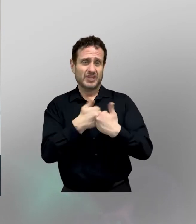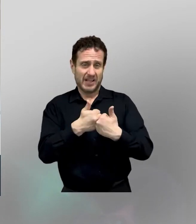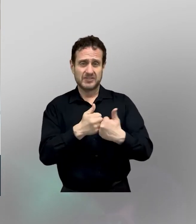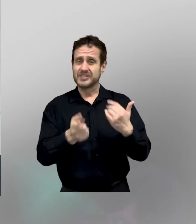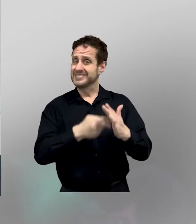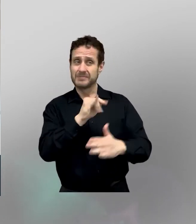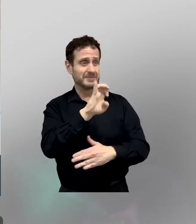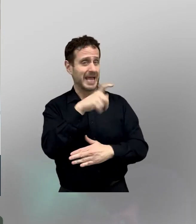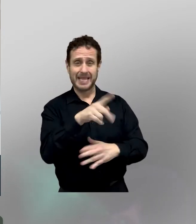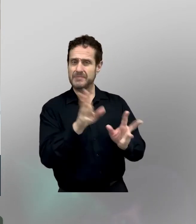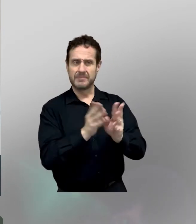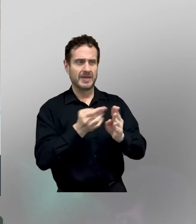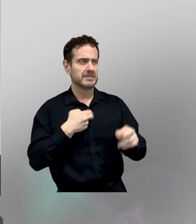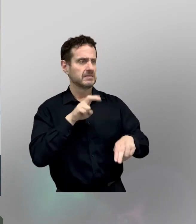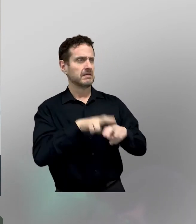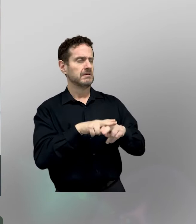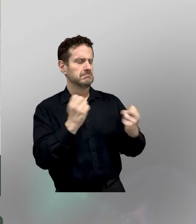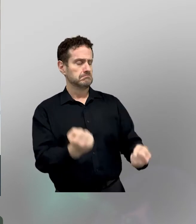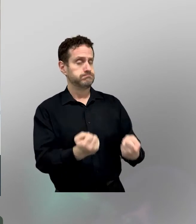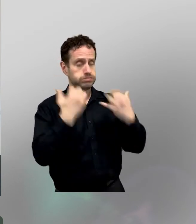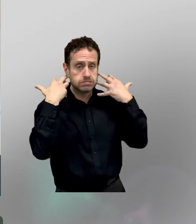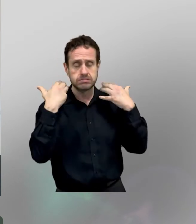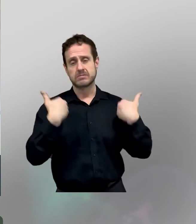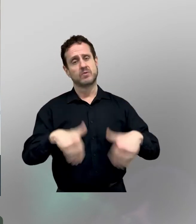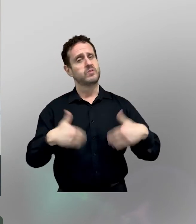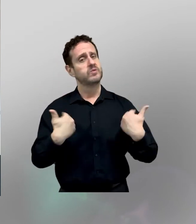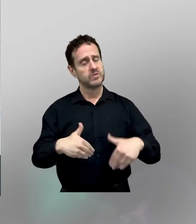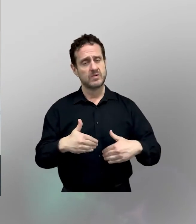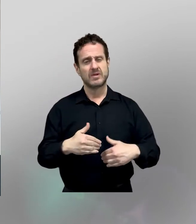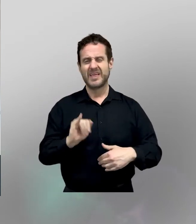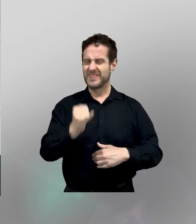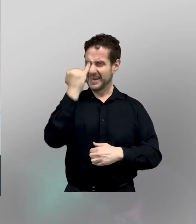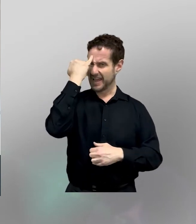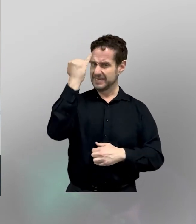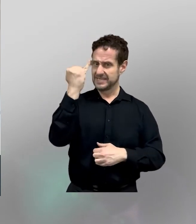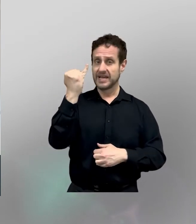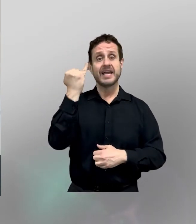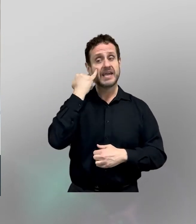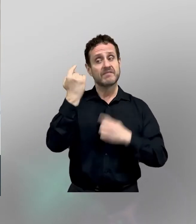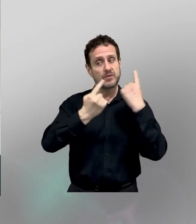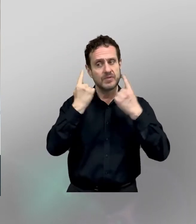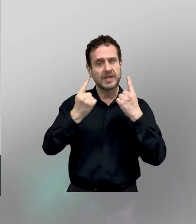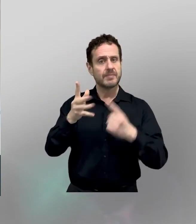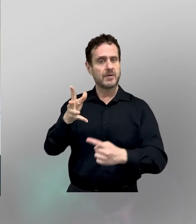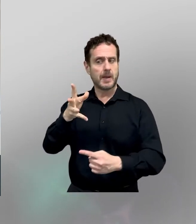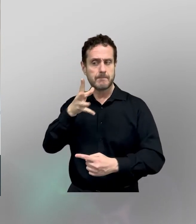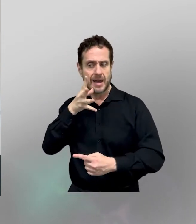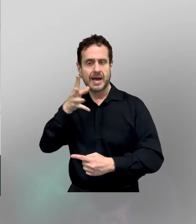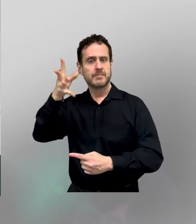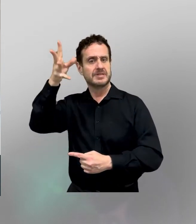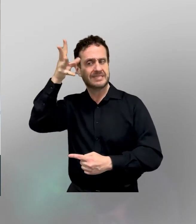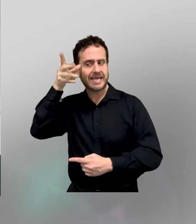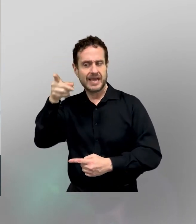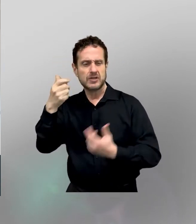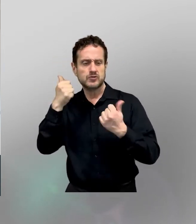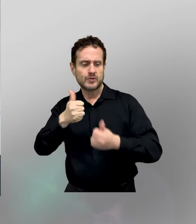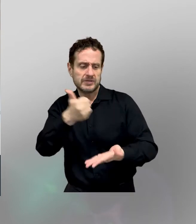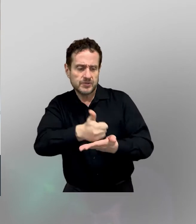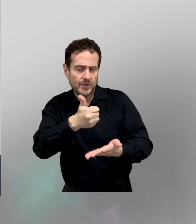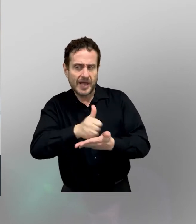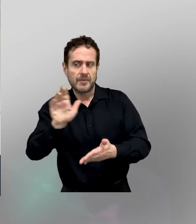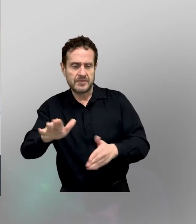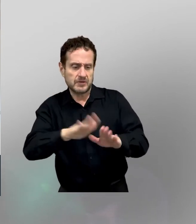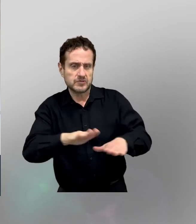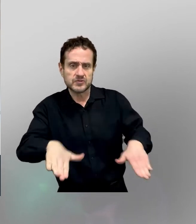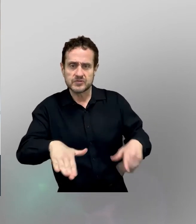and challenging and overwhelming those IEP meetings could be. The notion that somebody as a parent was trying